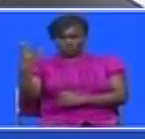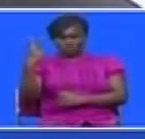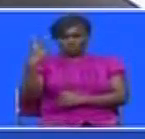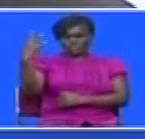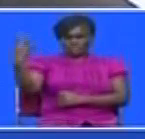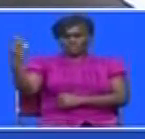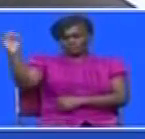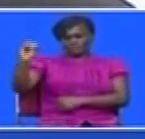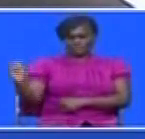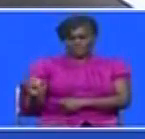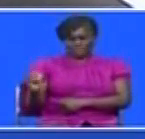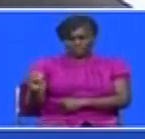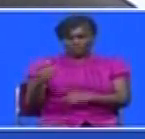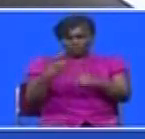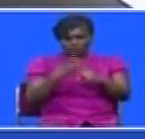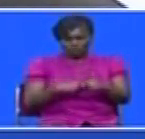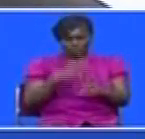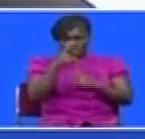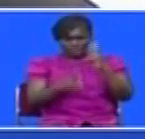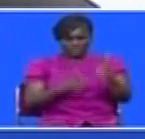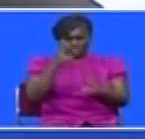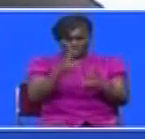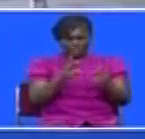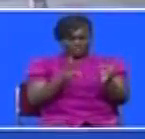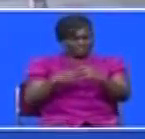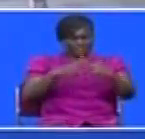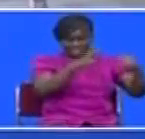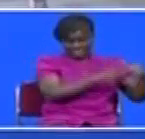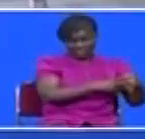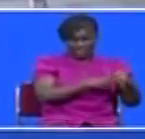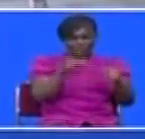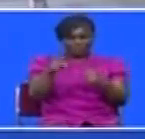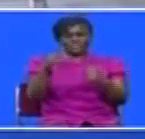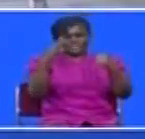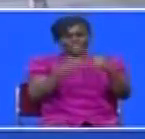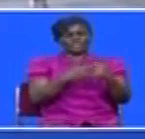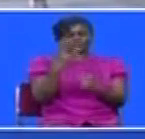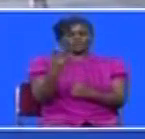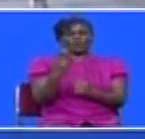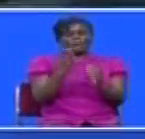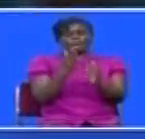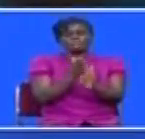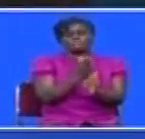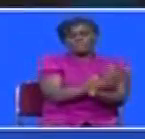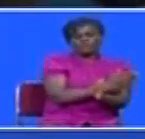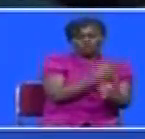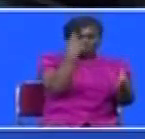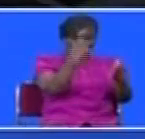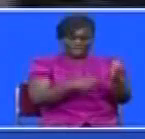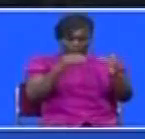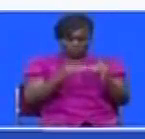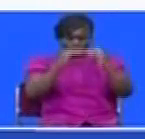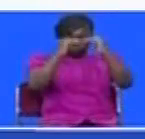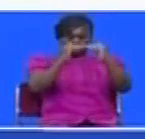24.3%, moving to 77.84 billion shillings. Before tax moved